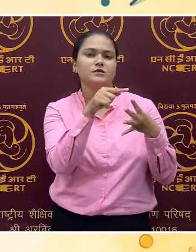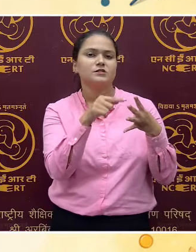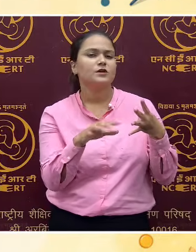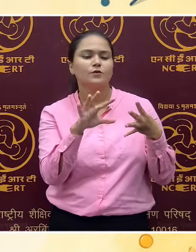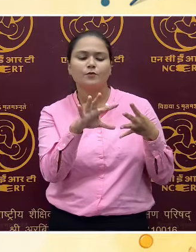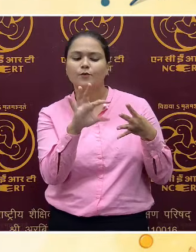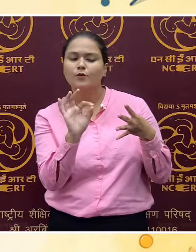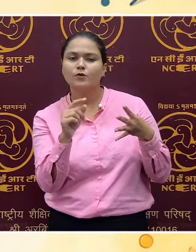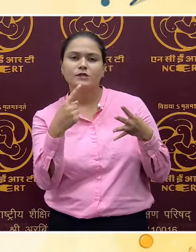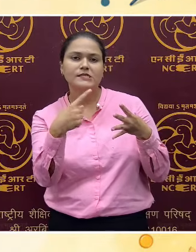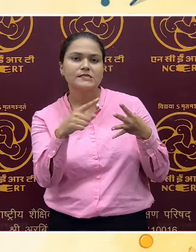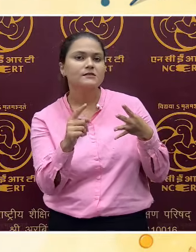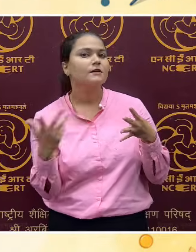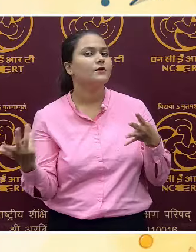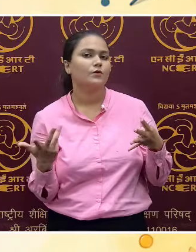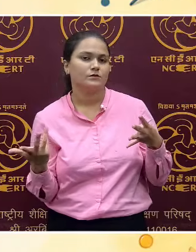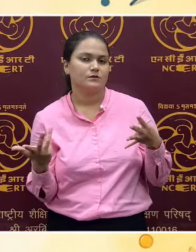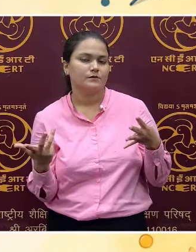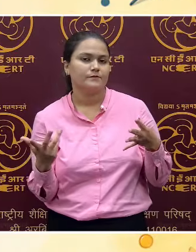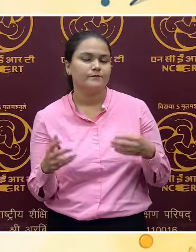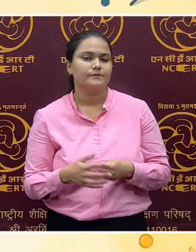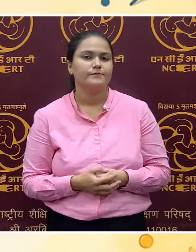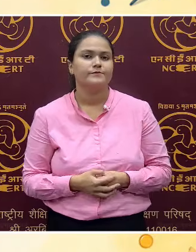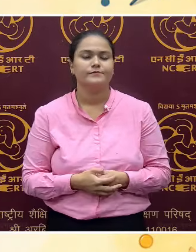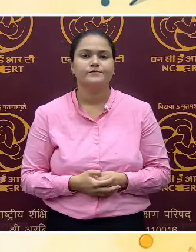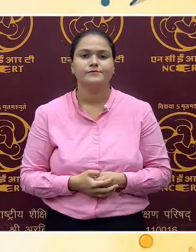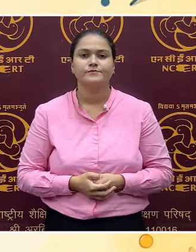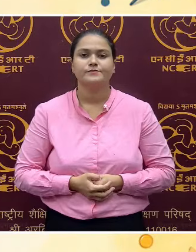them. I is known to them.